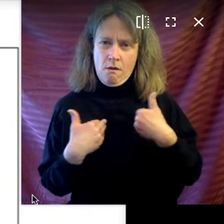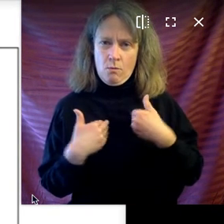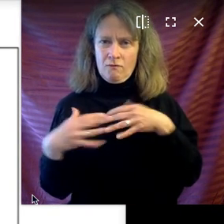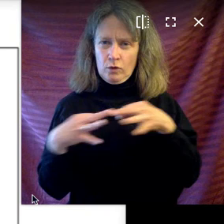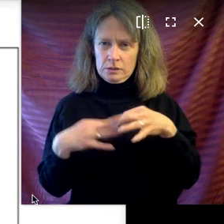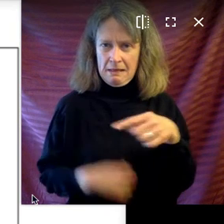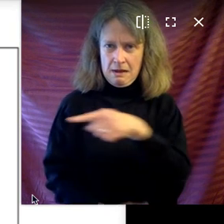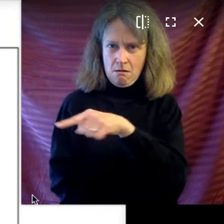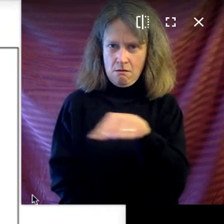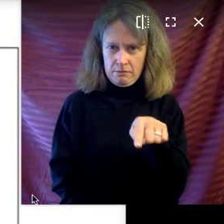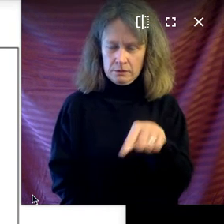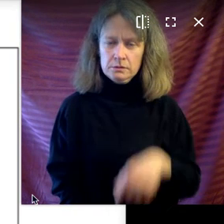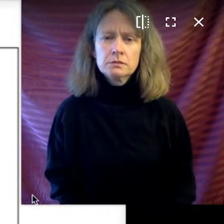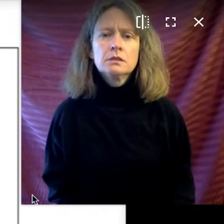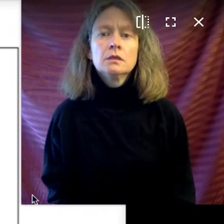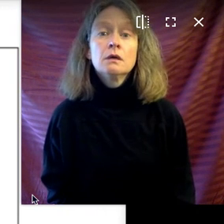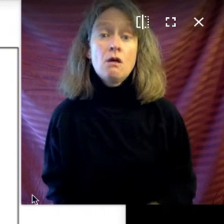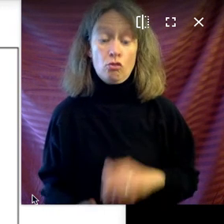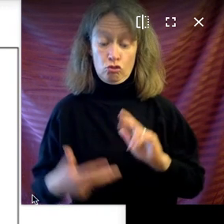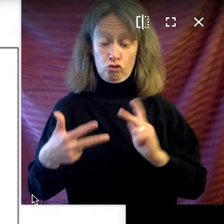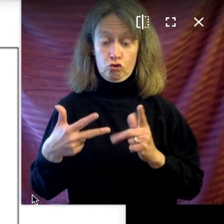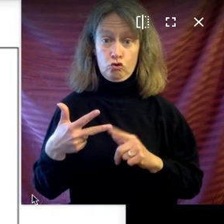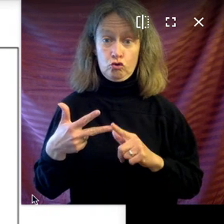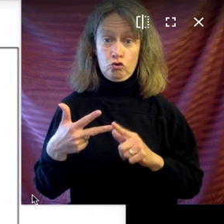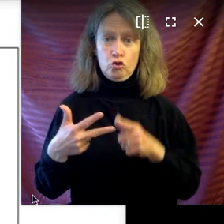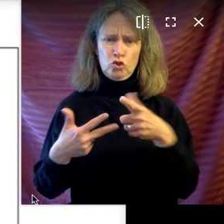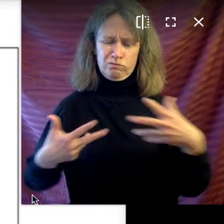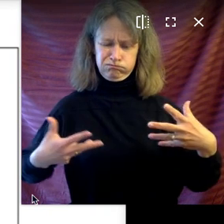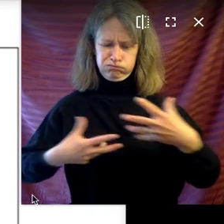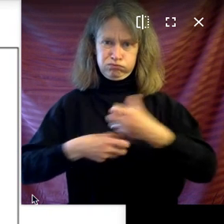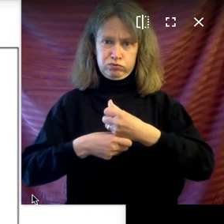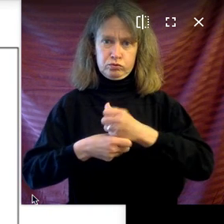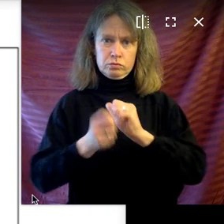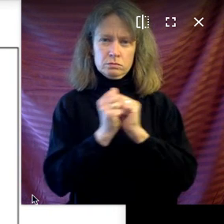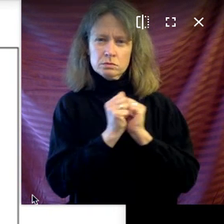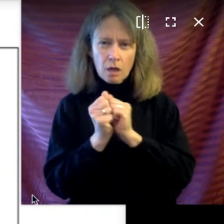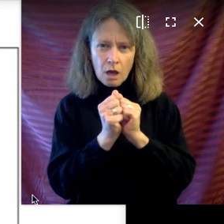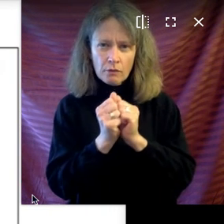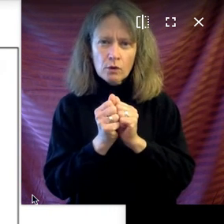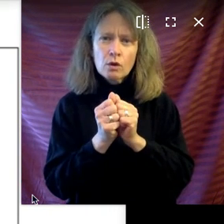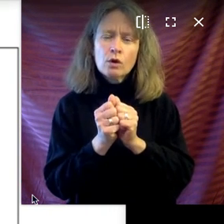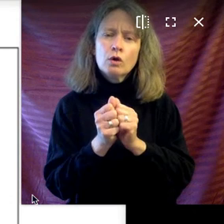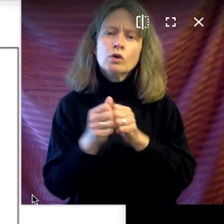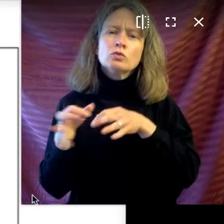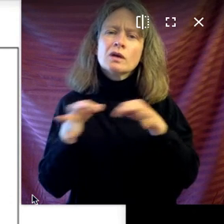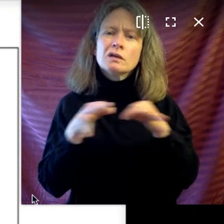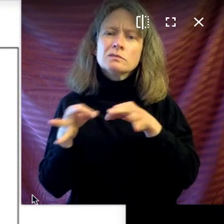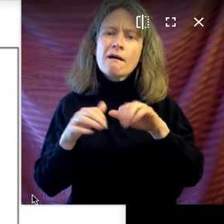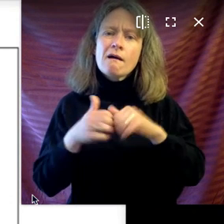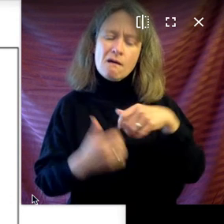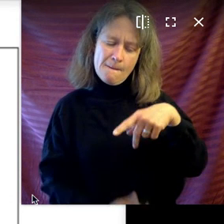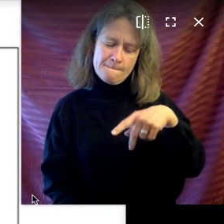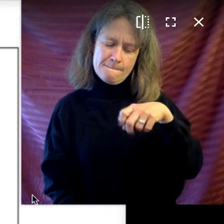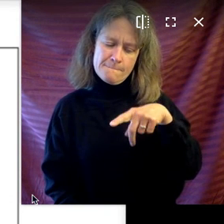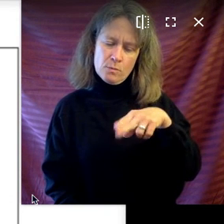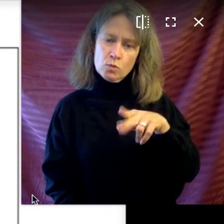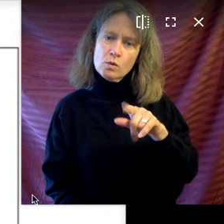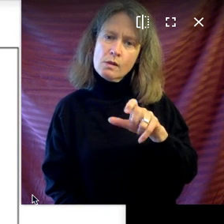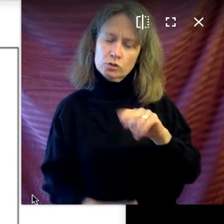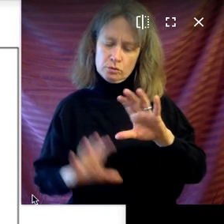You're explaining how populations change over time. This here with